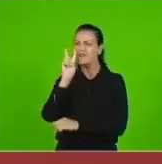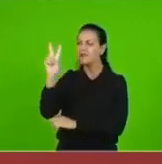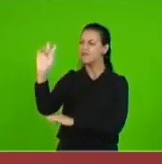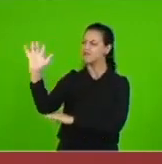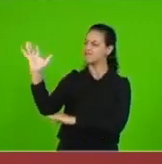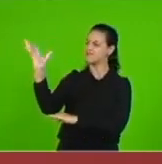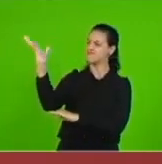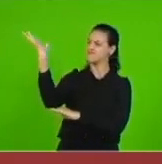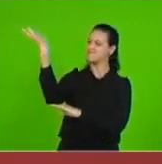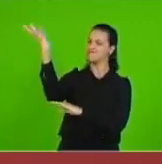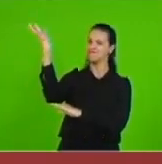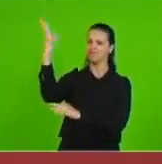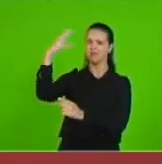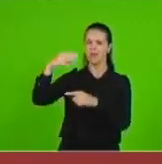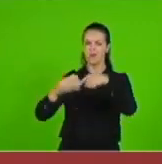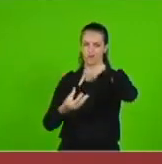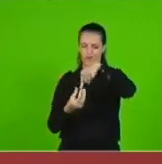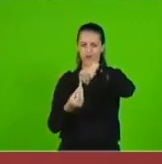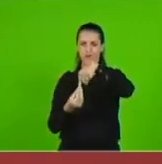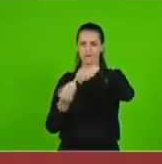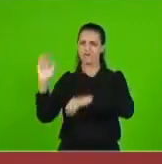he sees a fig tree